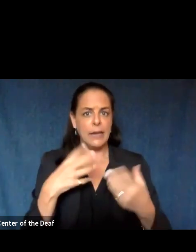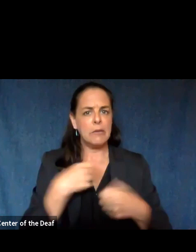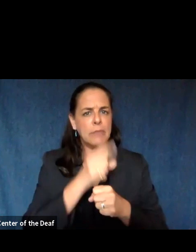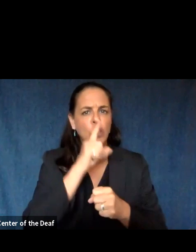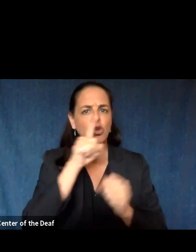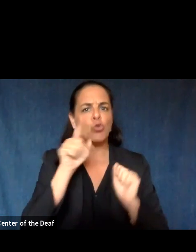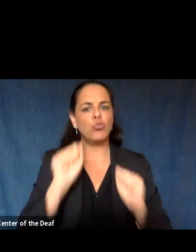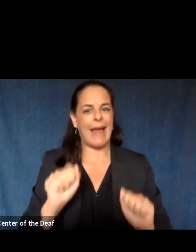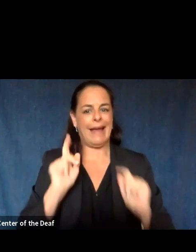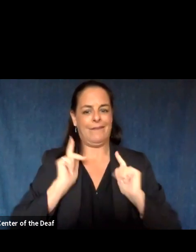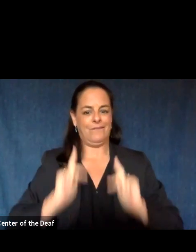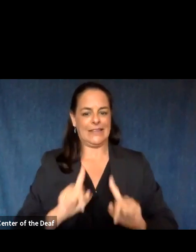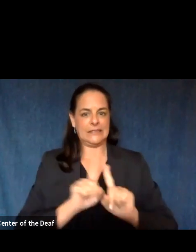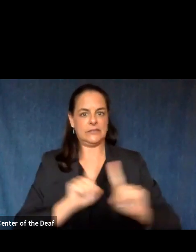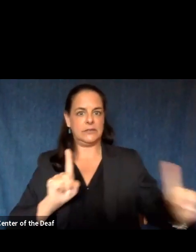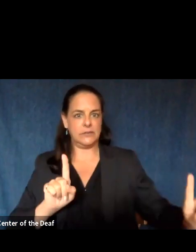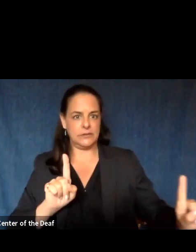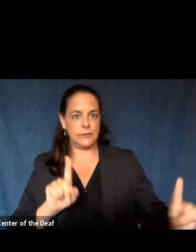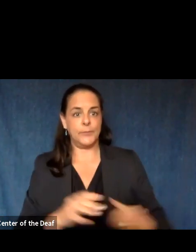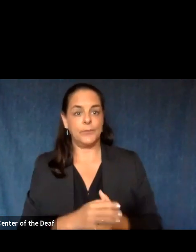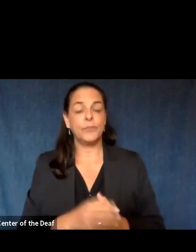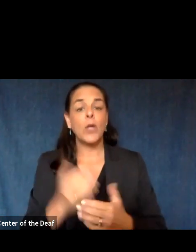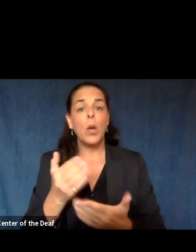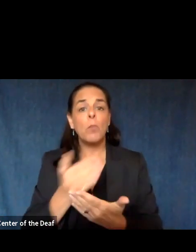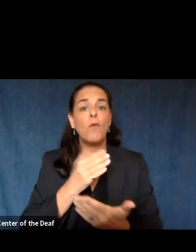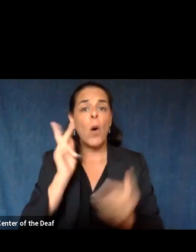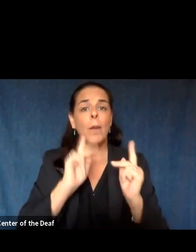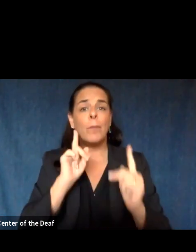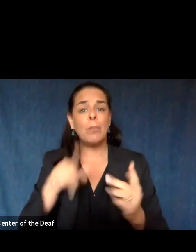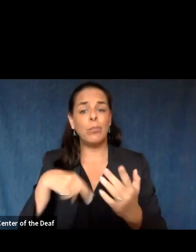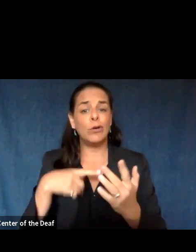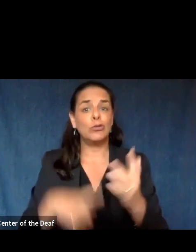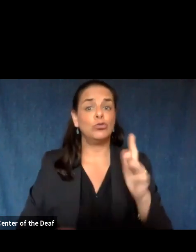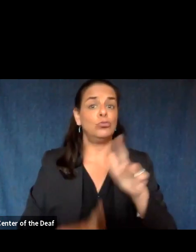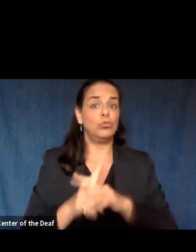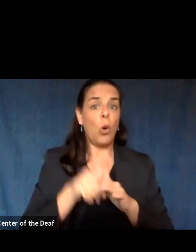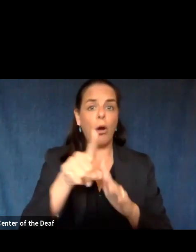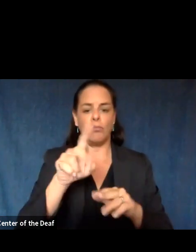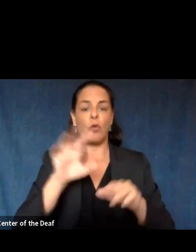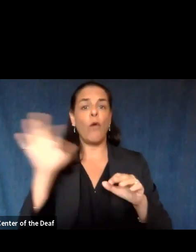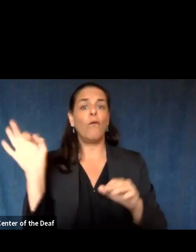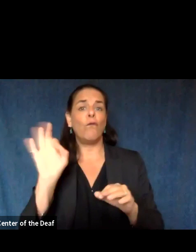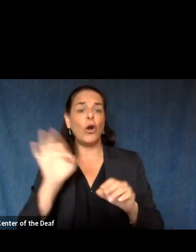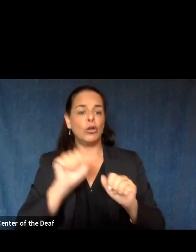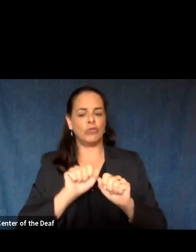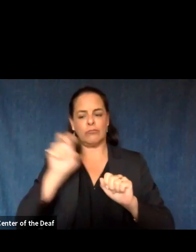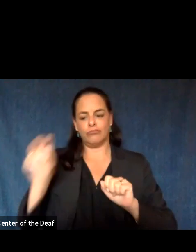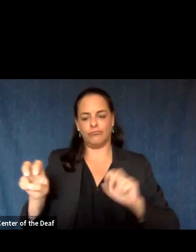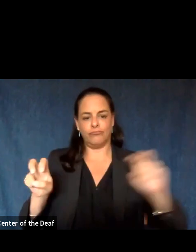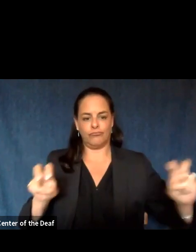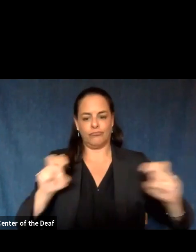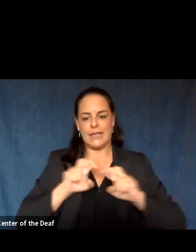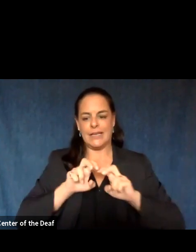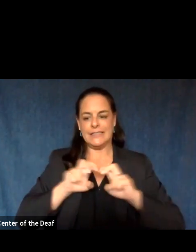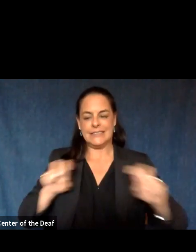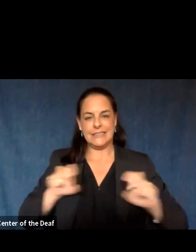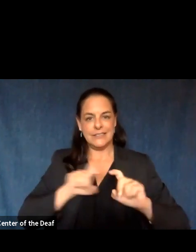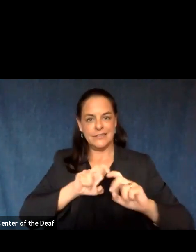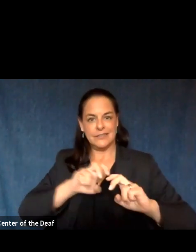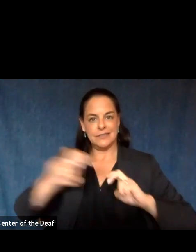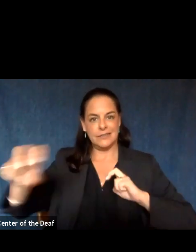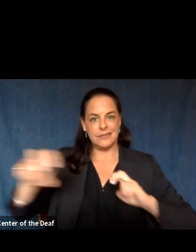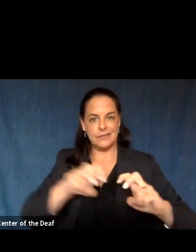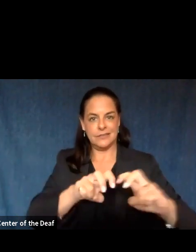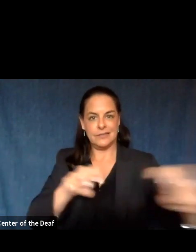folks that are coming over. Before folks arrive, you can even space out your furniture so that they're set separately so that there's at